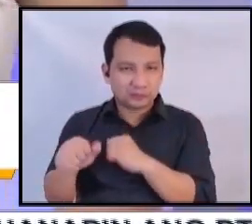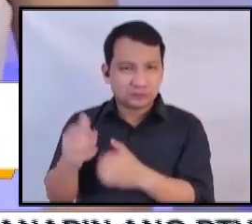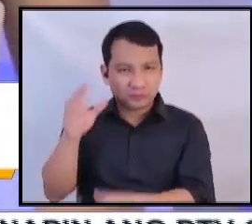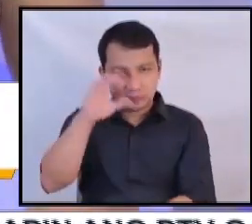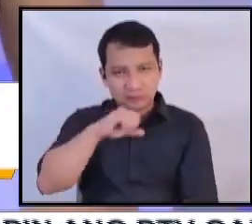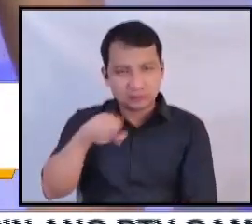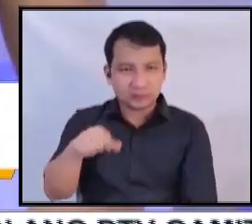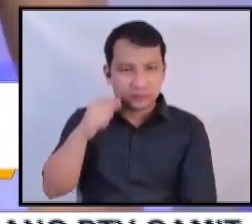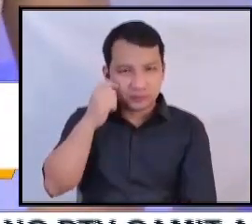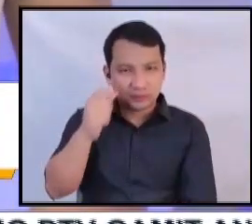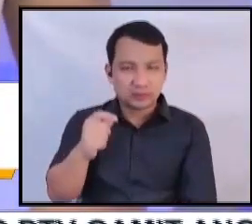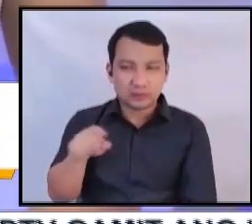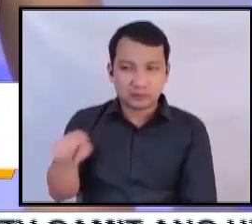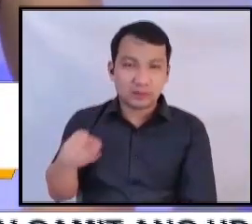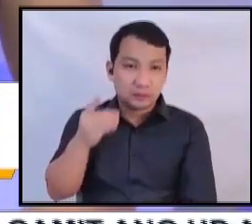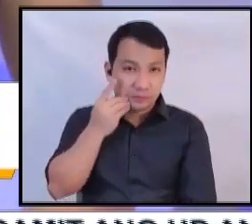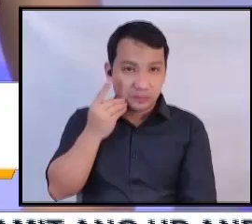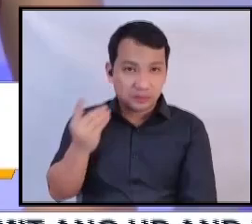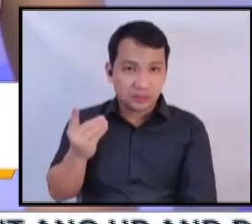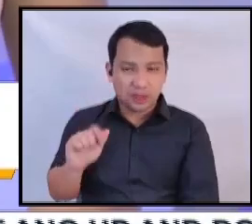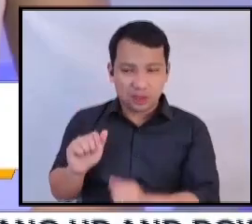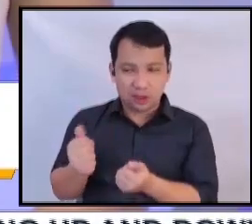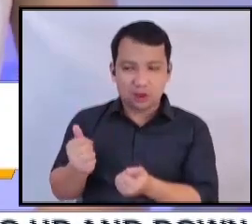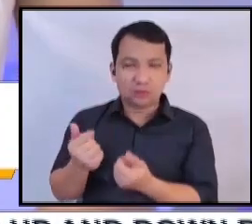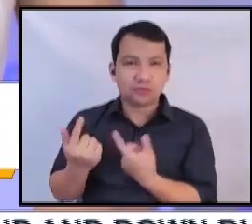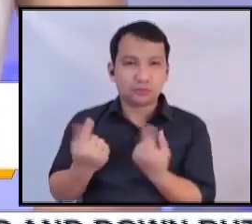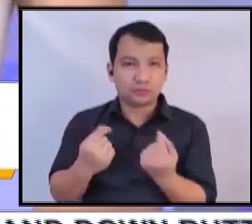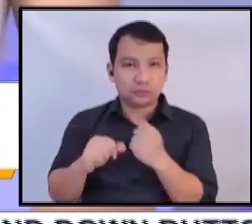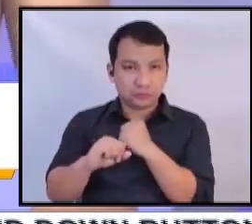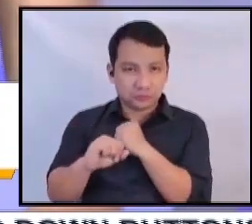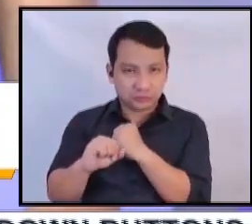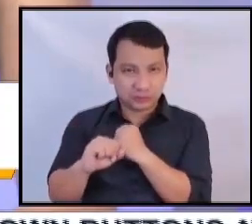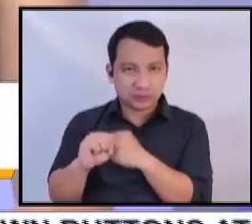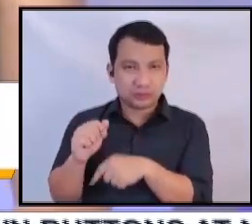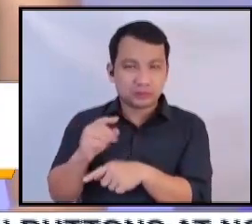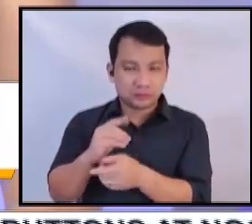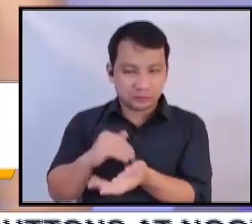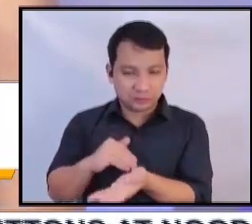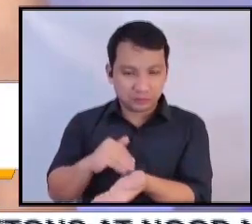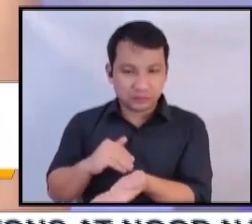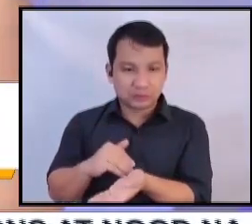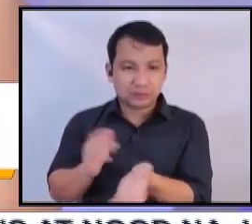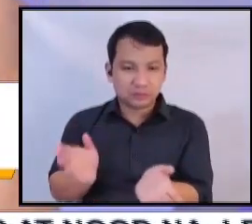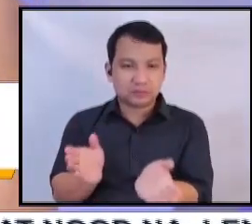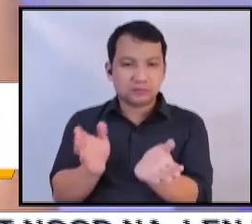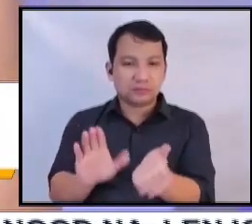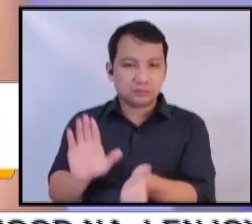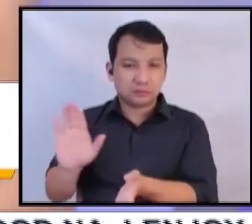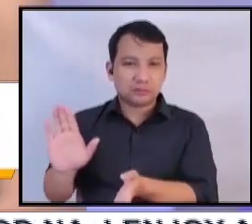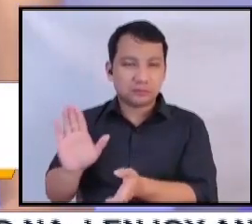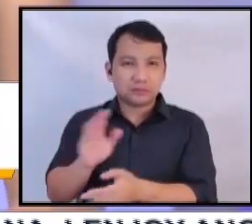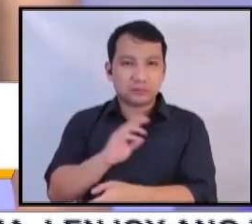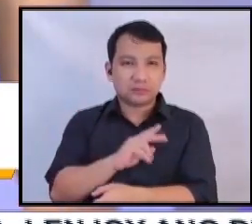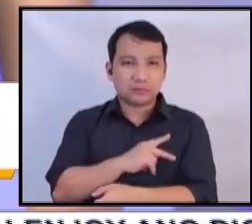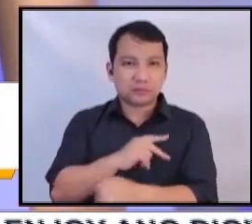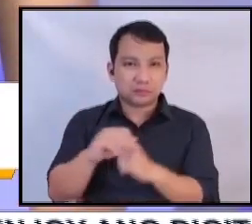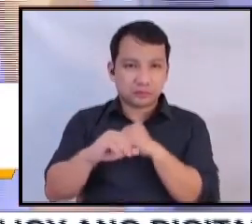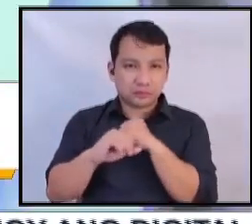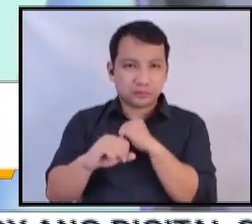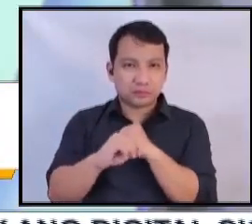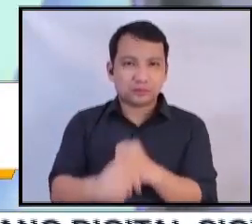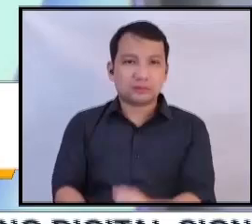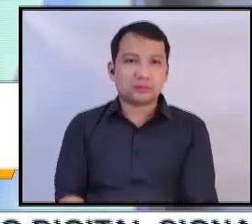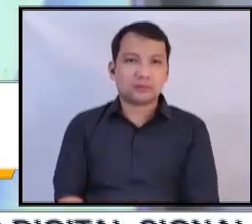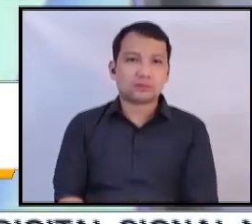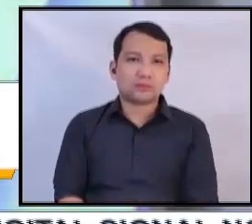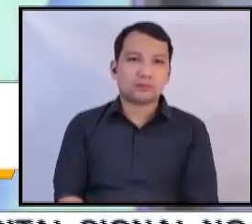isang dentist. Paano mo gagamitin itong profession na ito para i-push forward din ang iyong advocacy? Being a